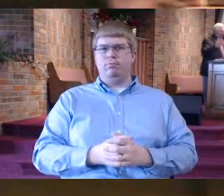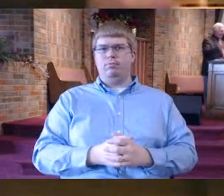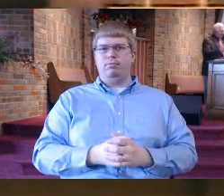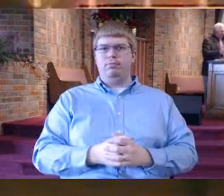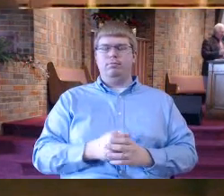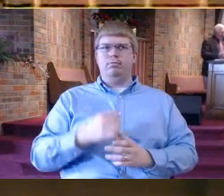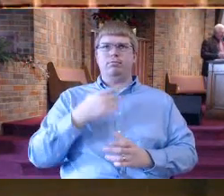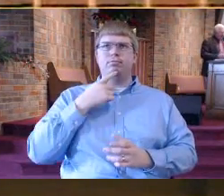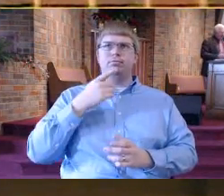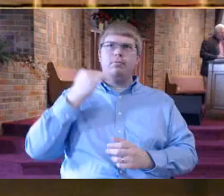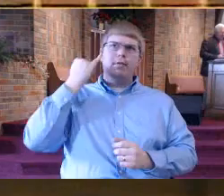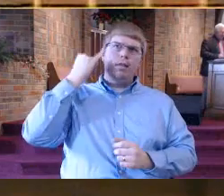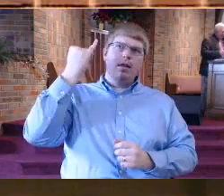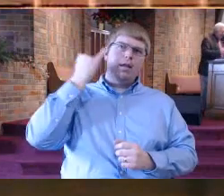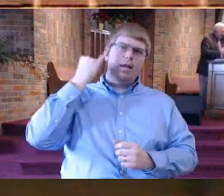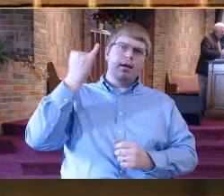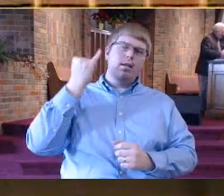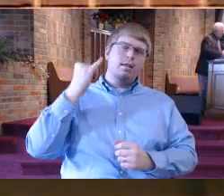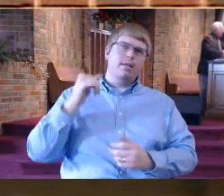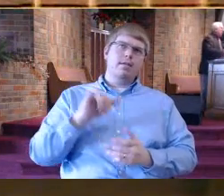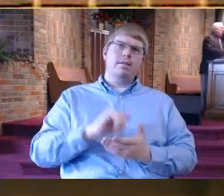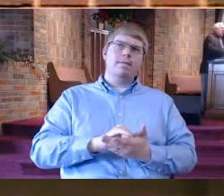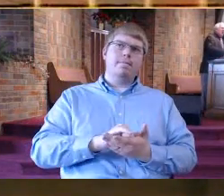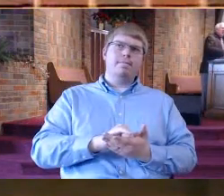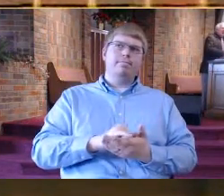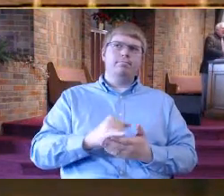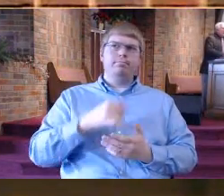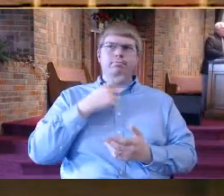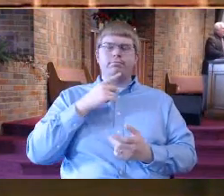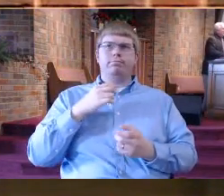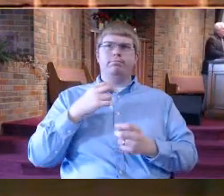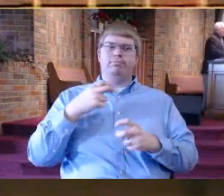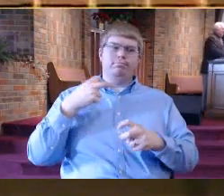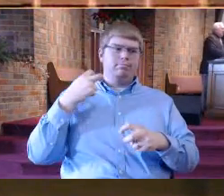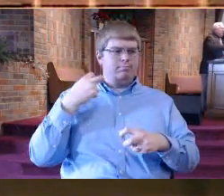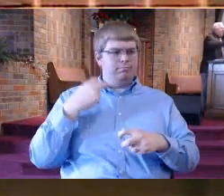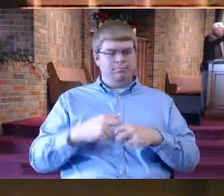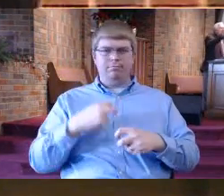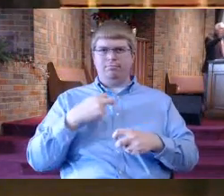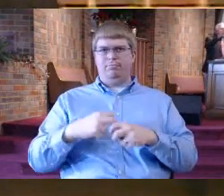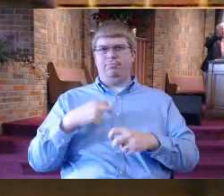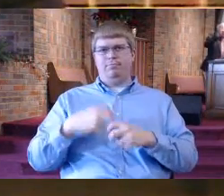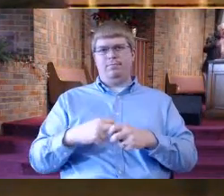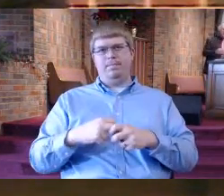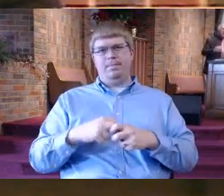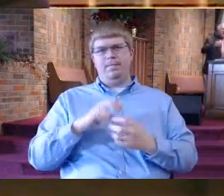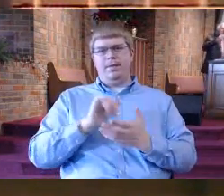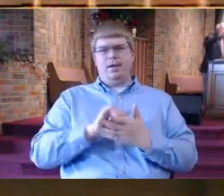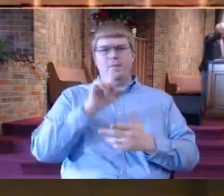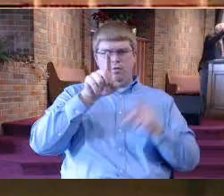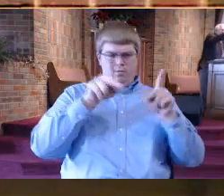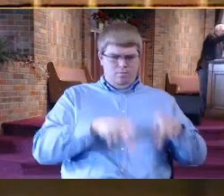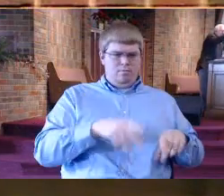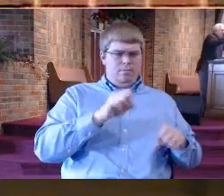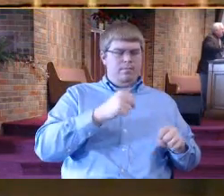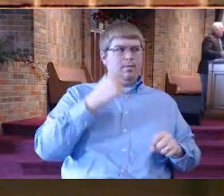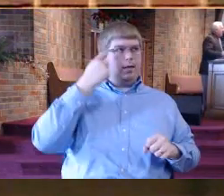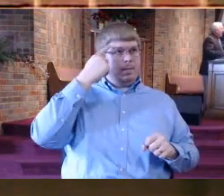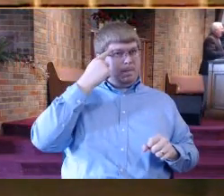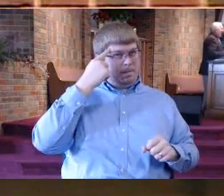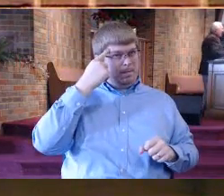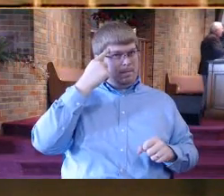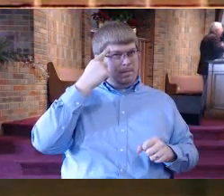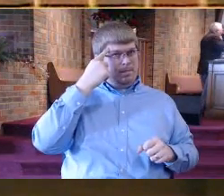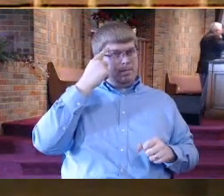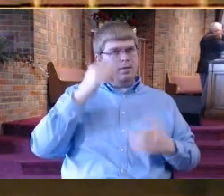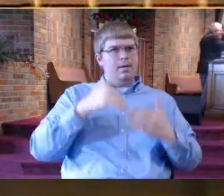Just the concept, the idea, it is so complex. The fact that a human being can have a thought,